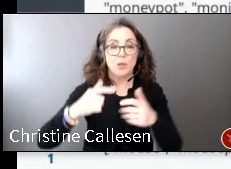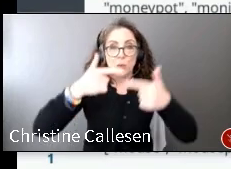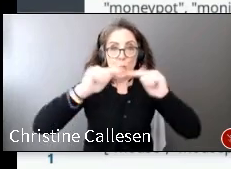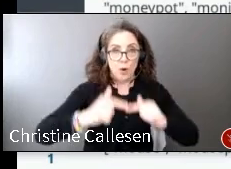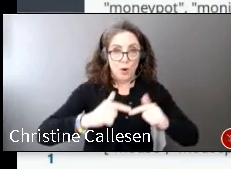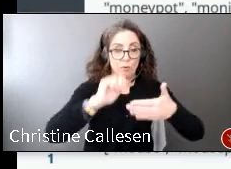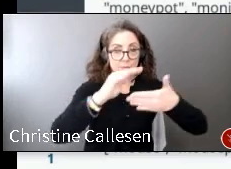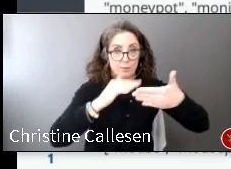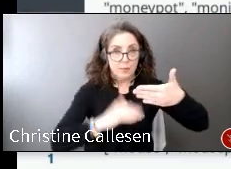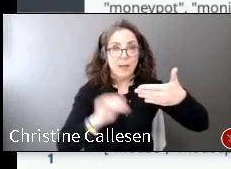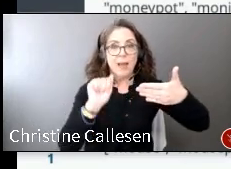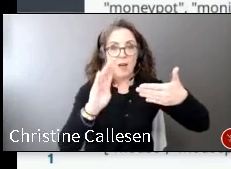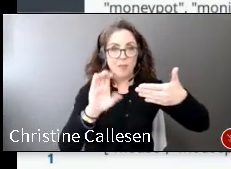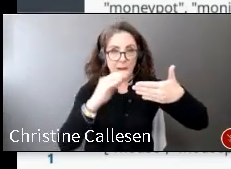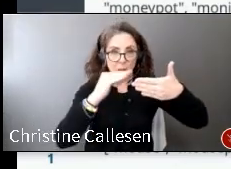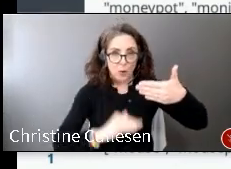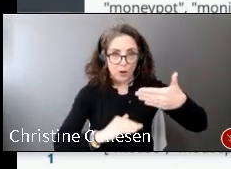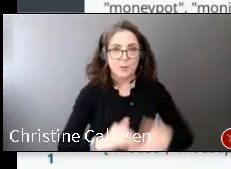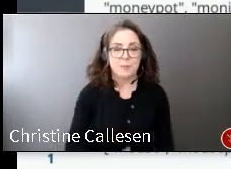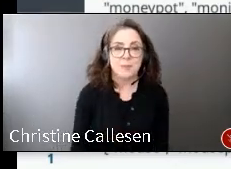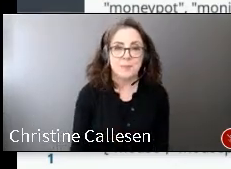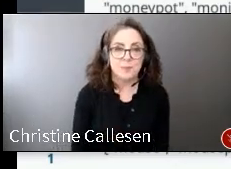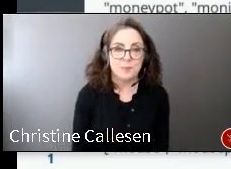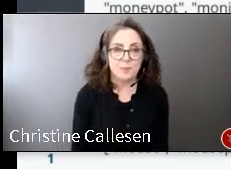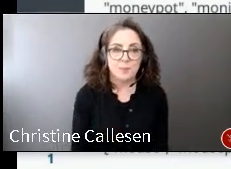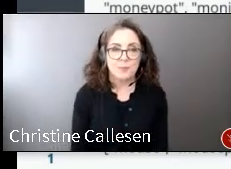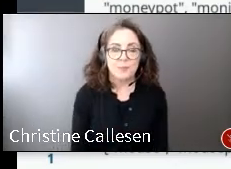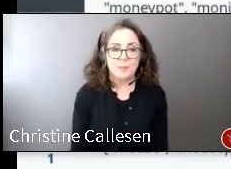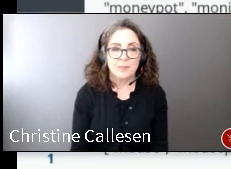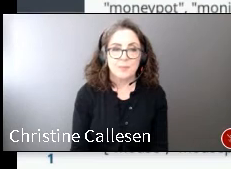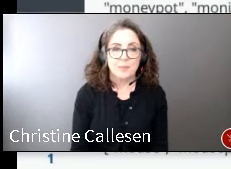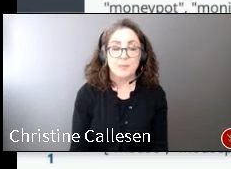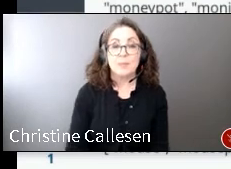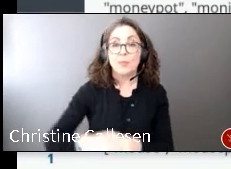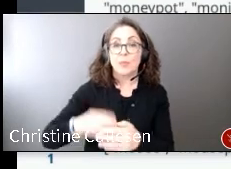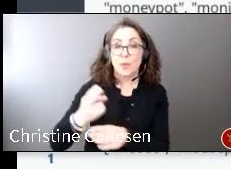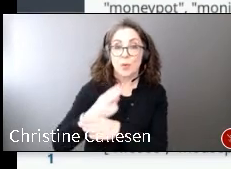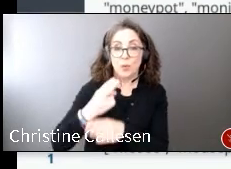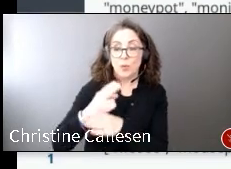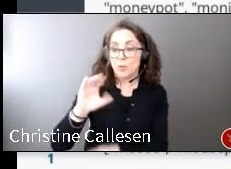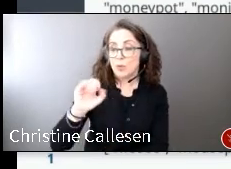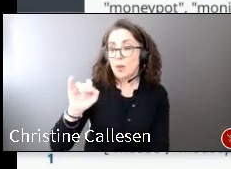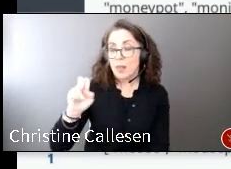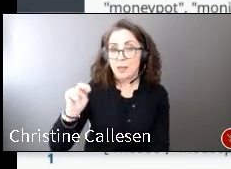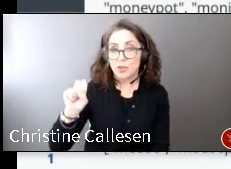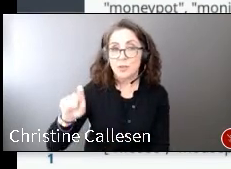sort them in alphabetical order now. I'll use collections, Java's